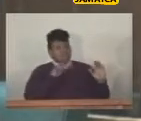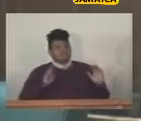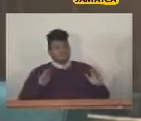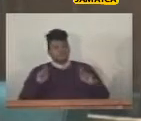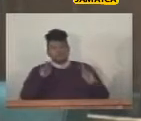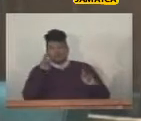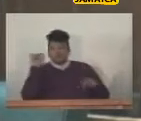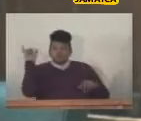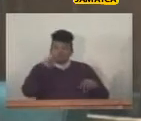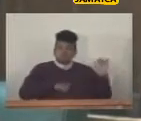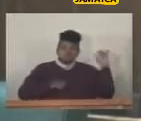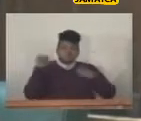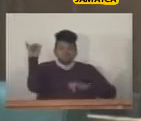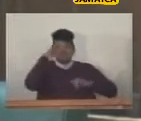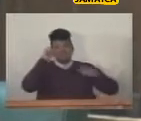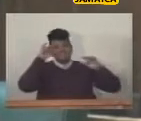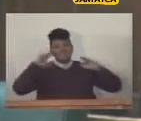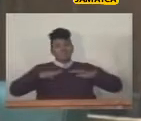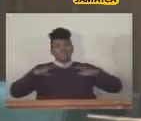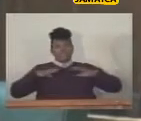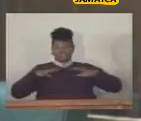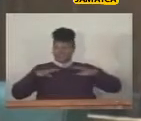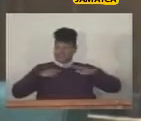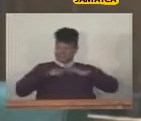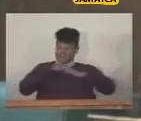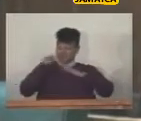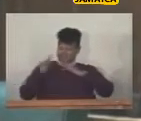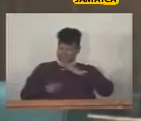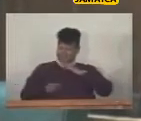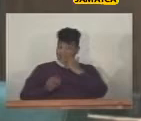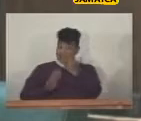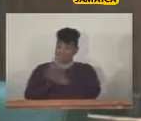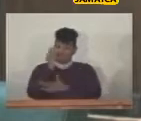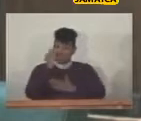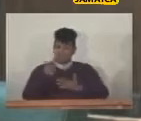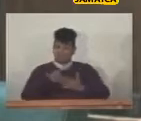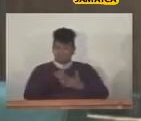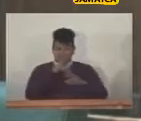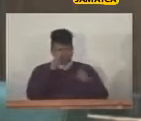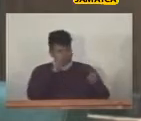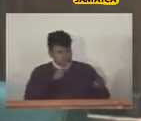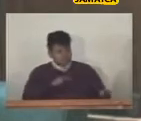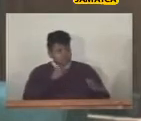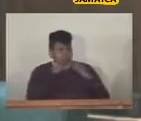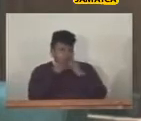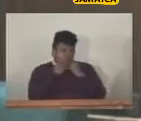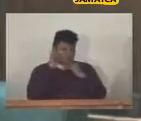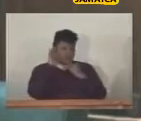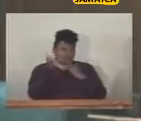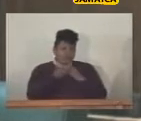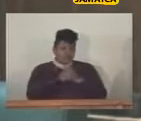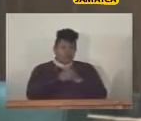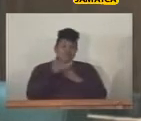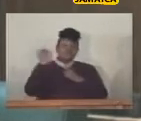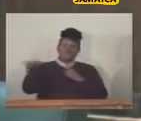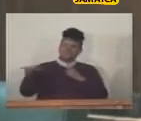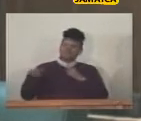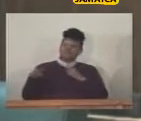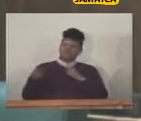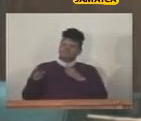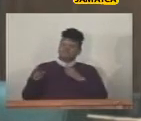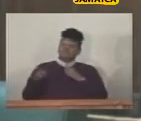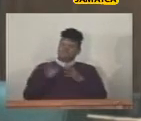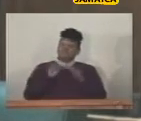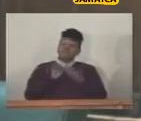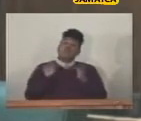tourists. These are the very rights for which we are very and ever vigilant to protect. That is a story